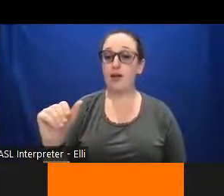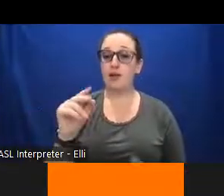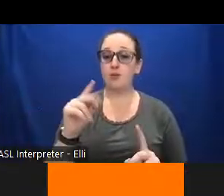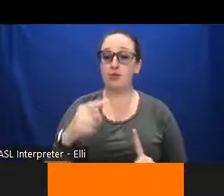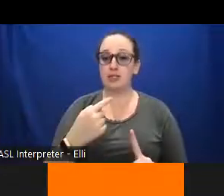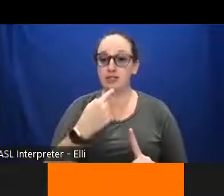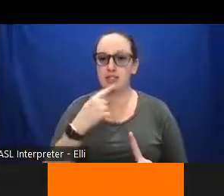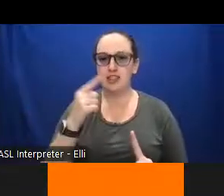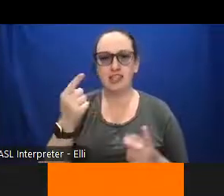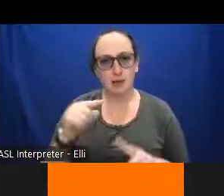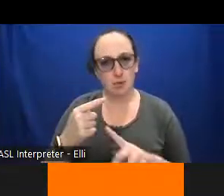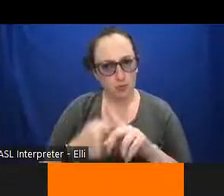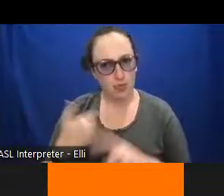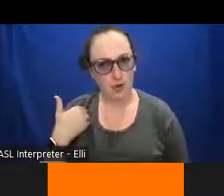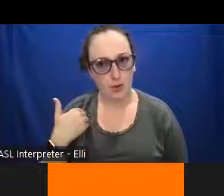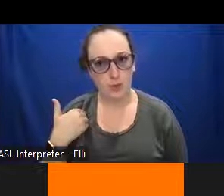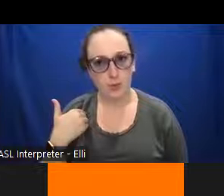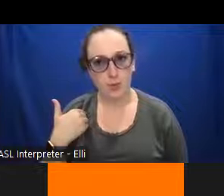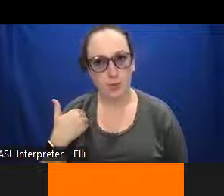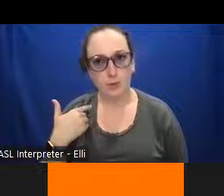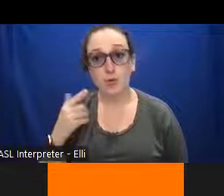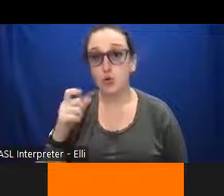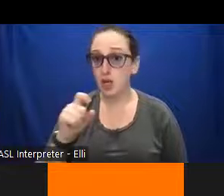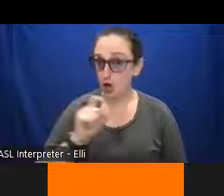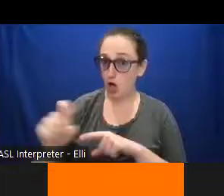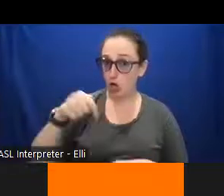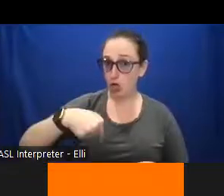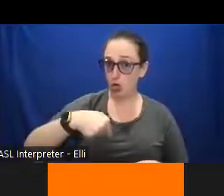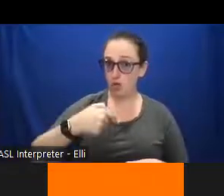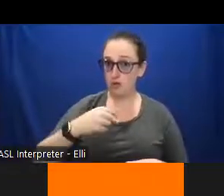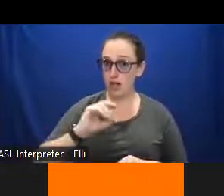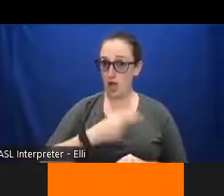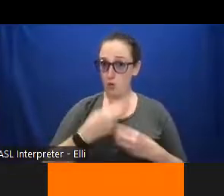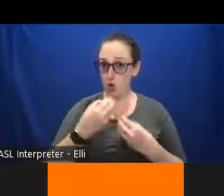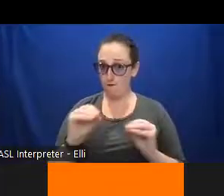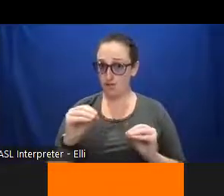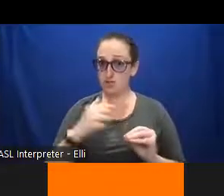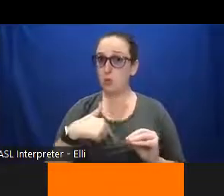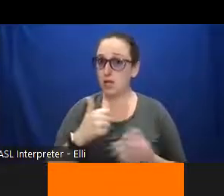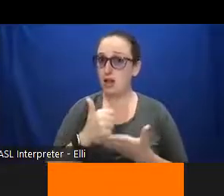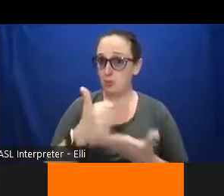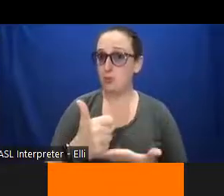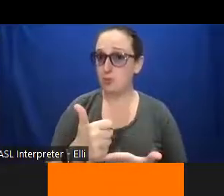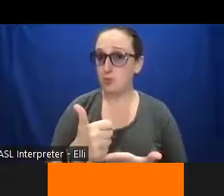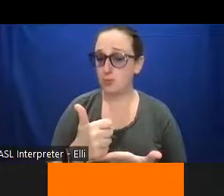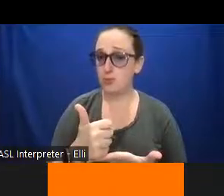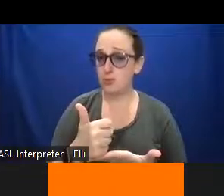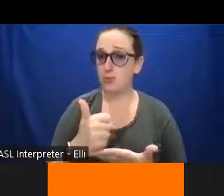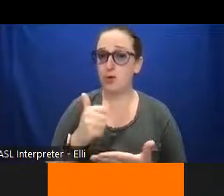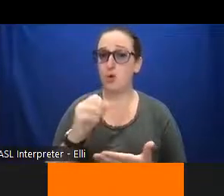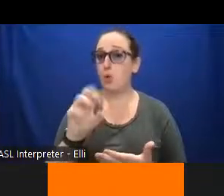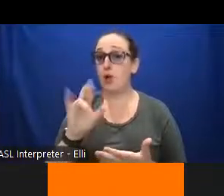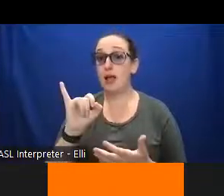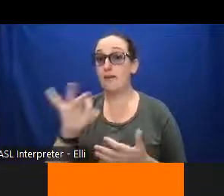was a month ago, you can feel free to give us a call and we can at least point you in the right direction. Or if they're going to see